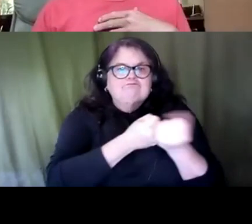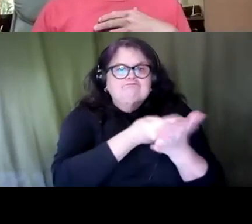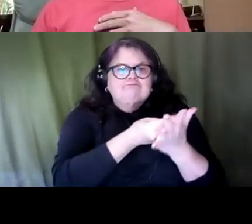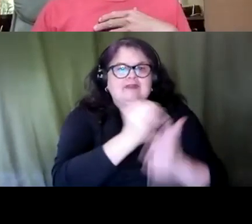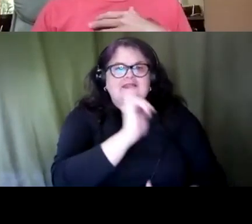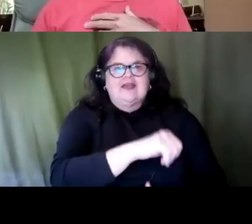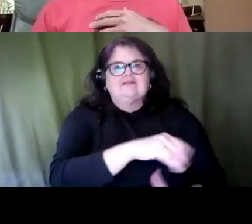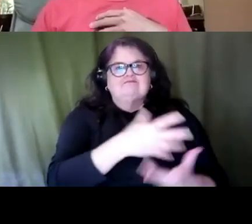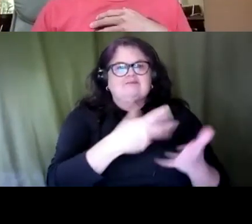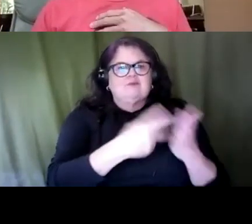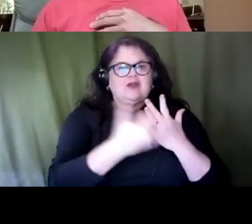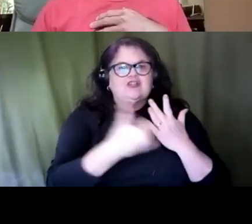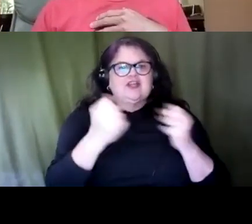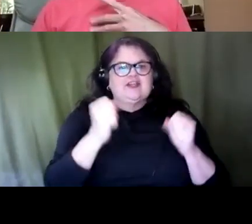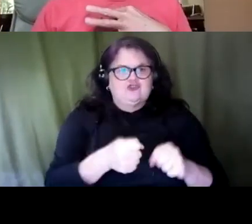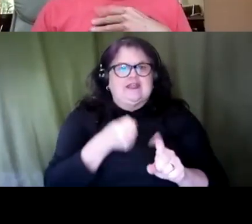your choice of entity.